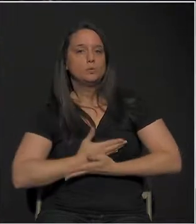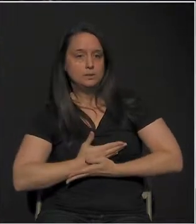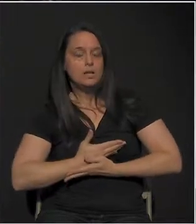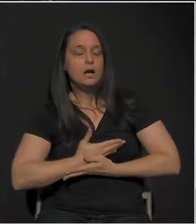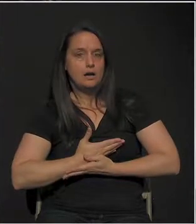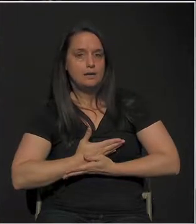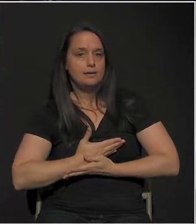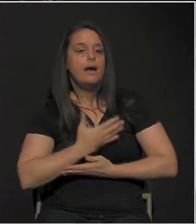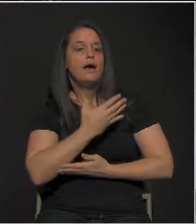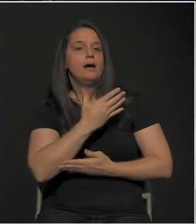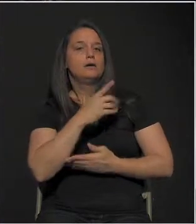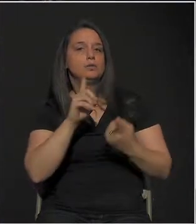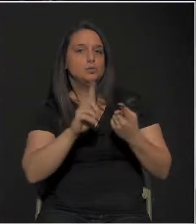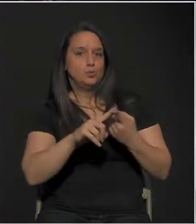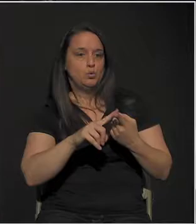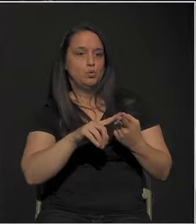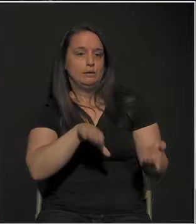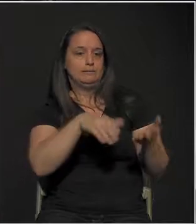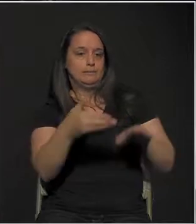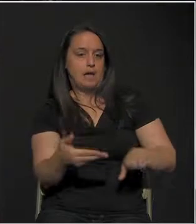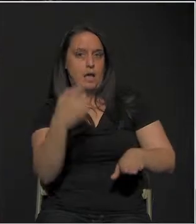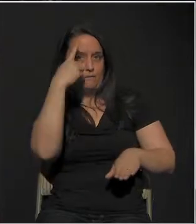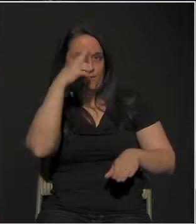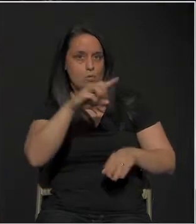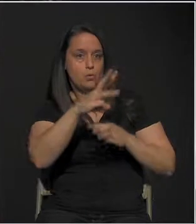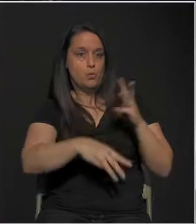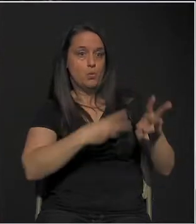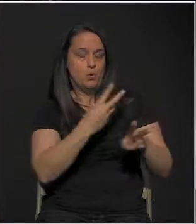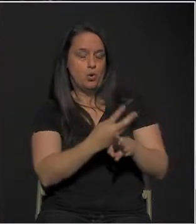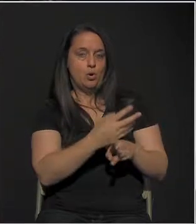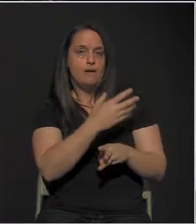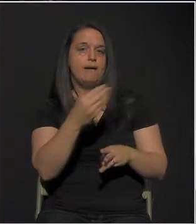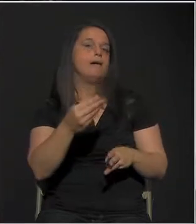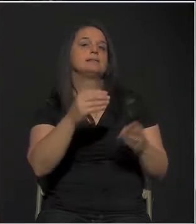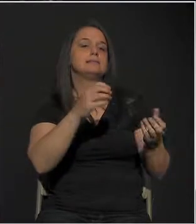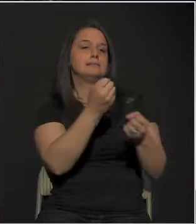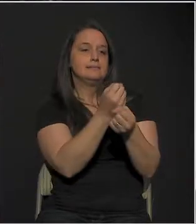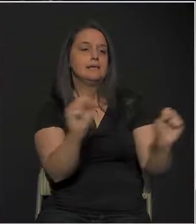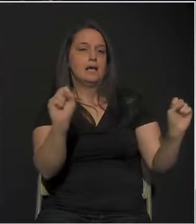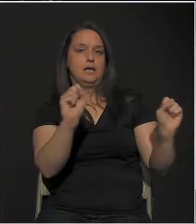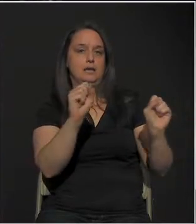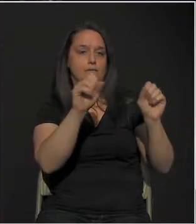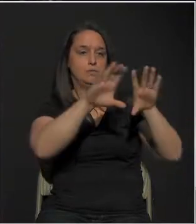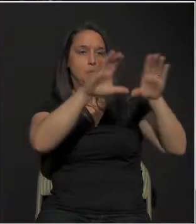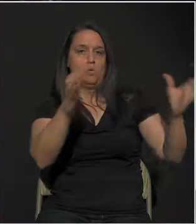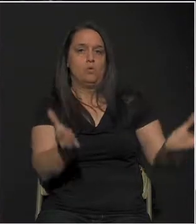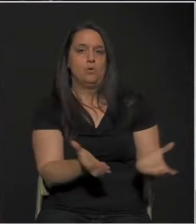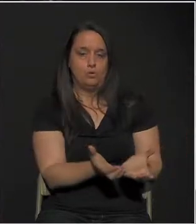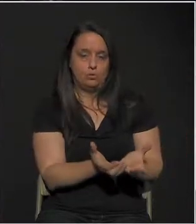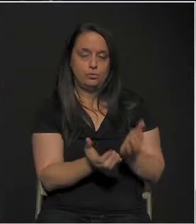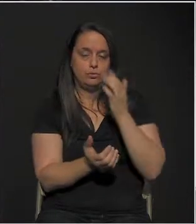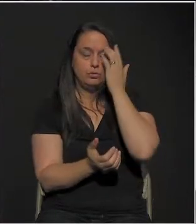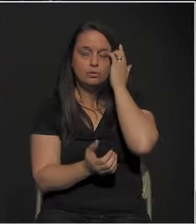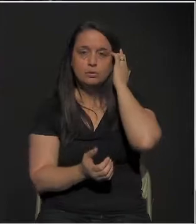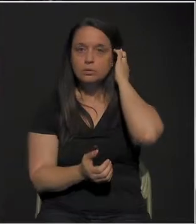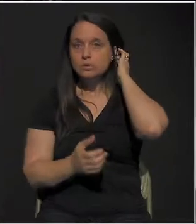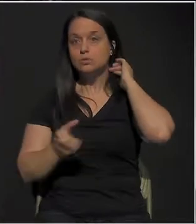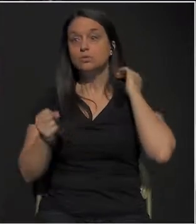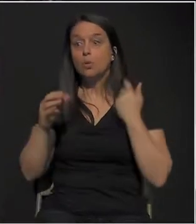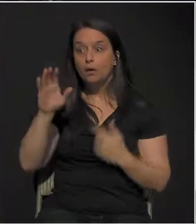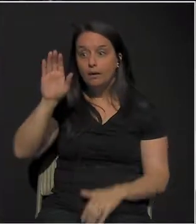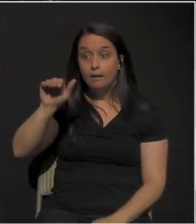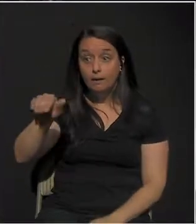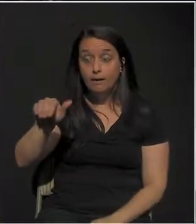and to save that world. That's the kind of love that the Spirit of God puts in us. So, Timothy,